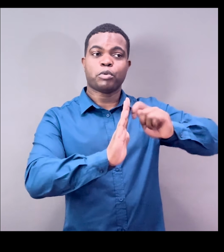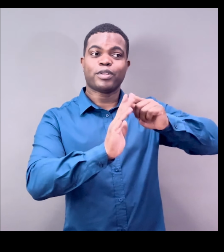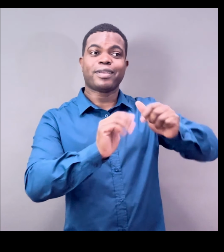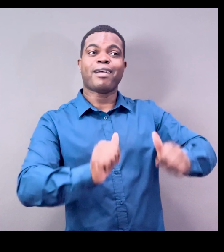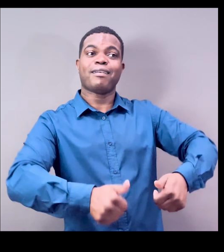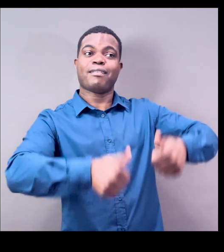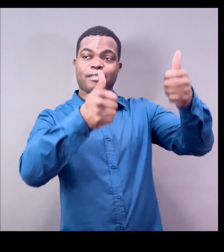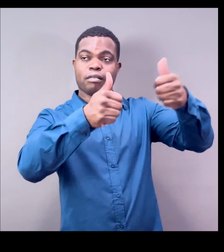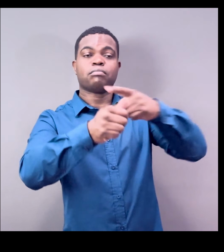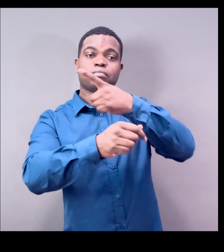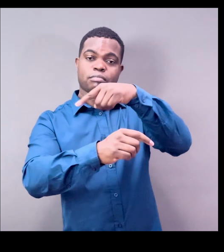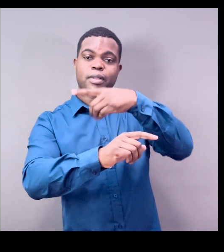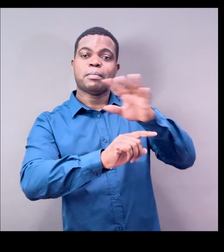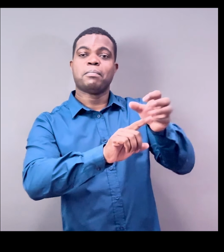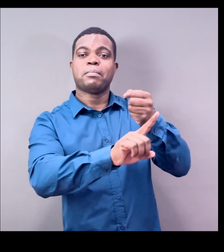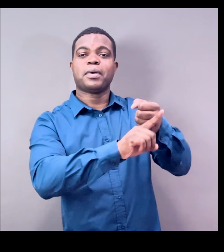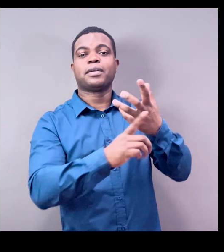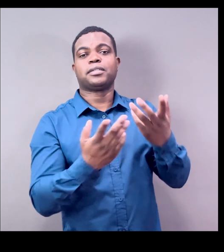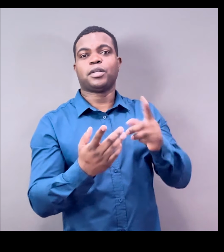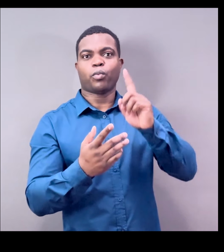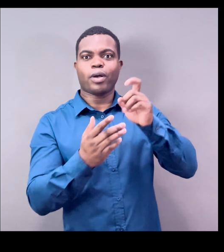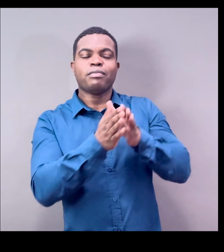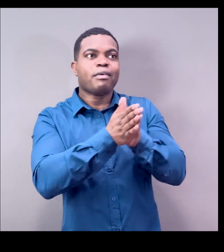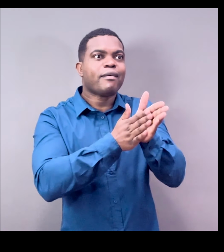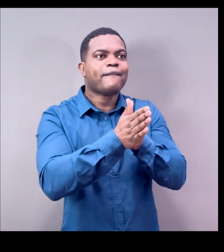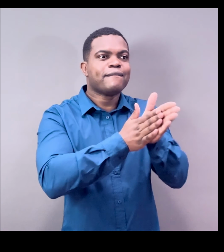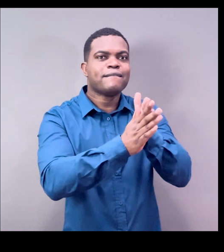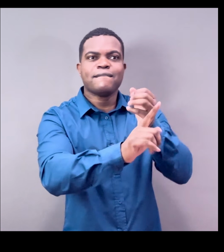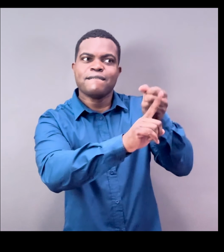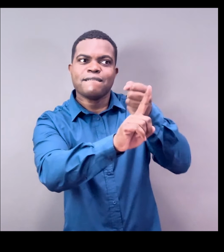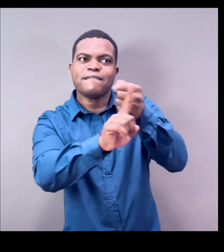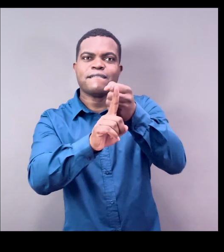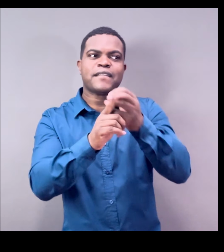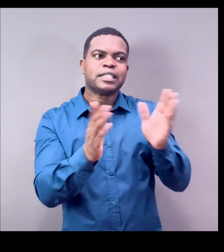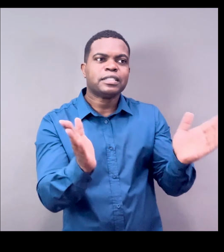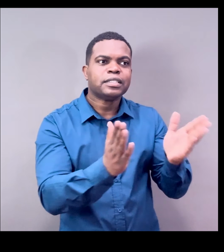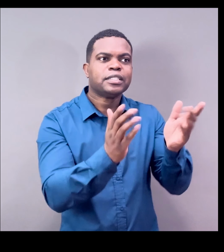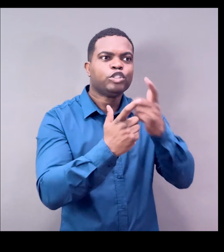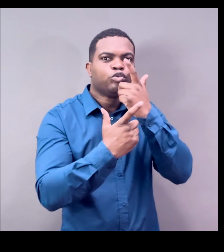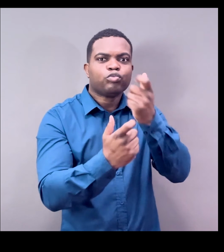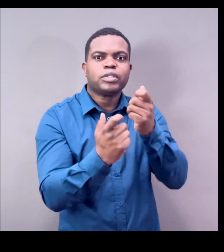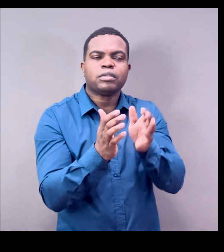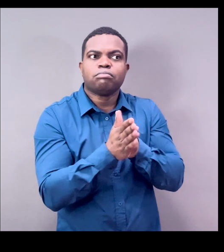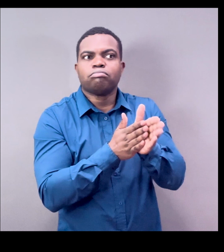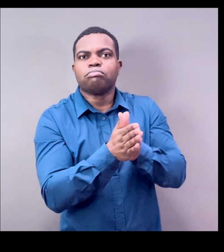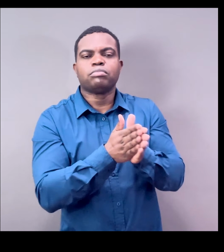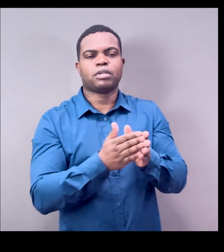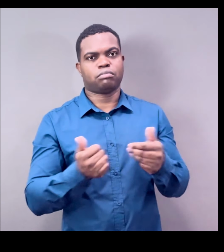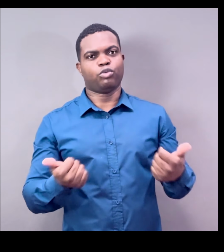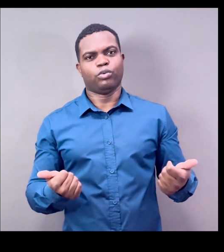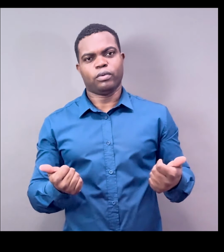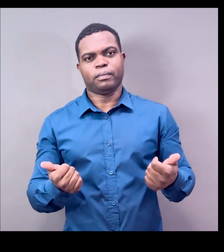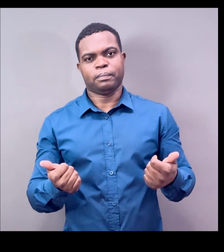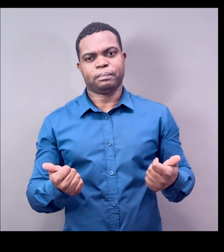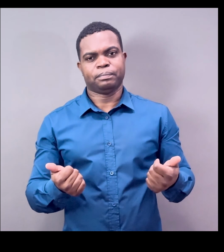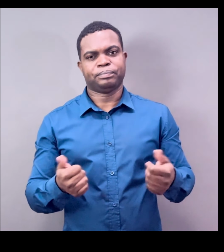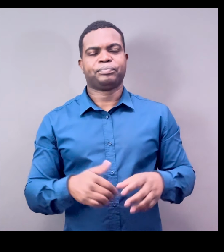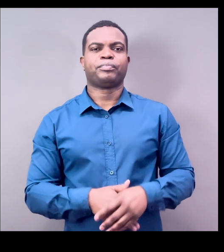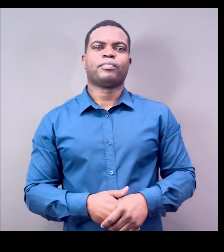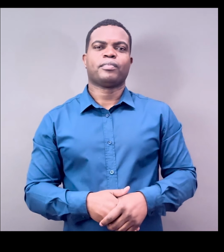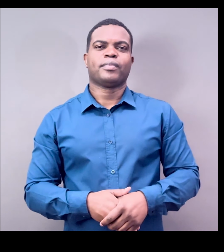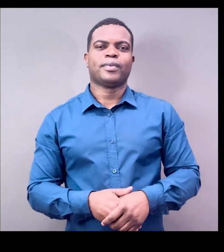They might be the reason why you have a better outcome from your community engagement